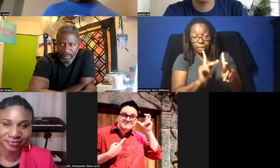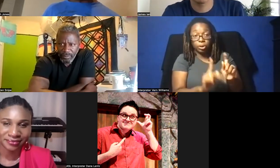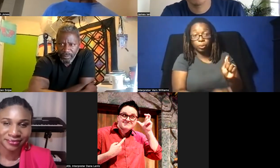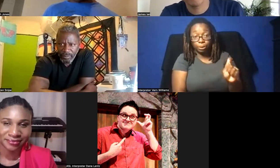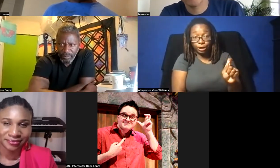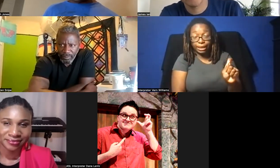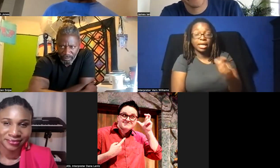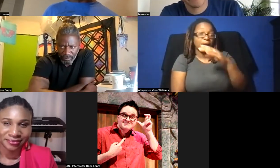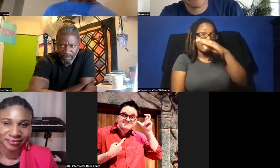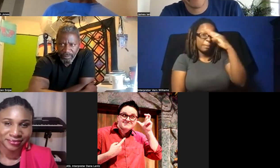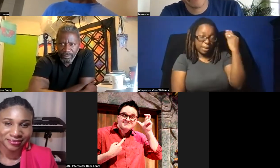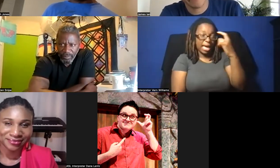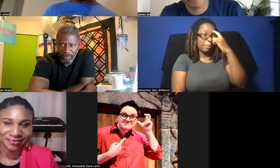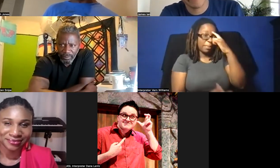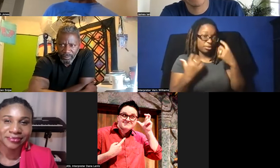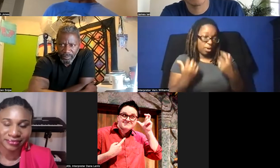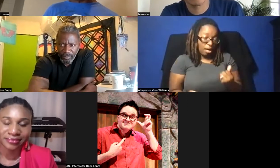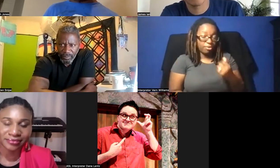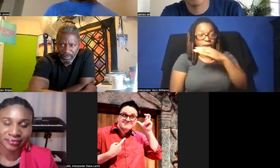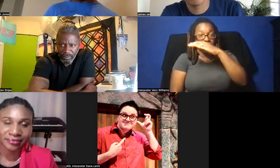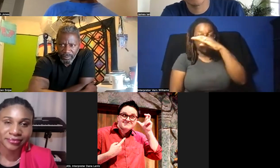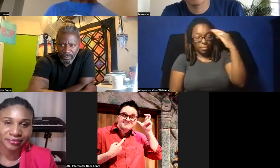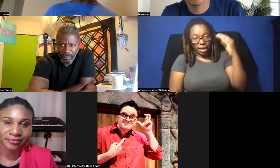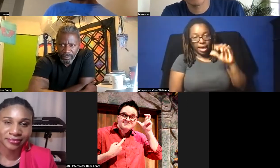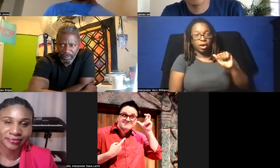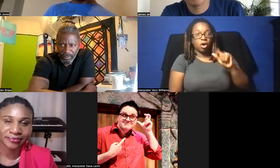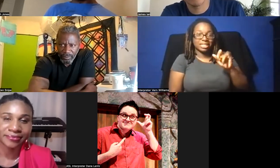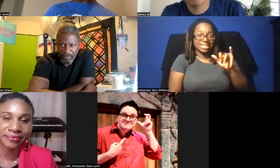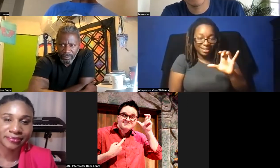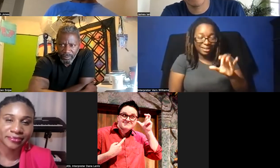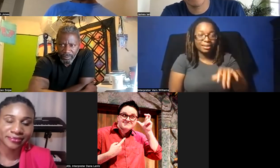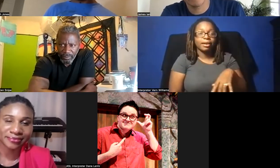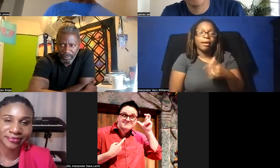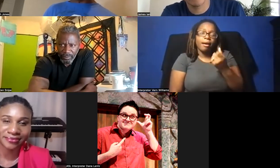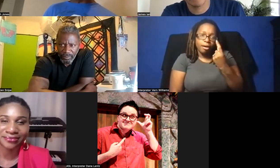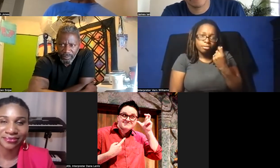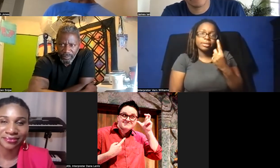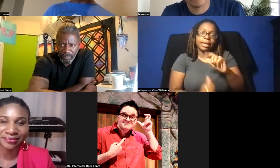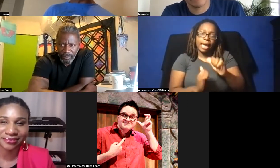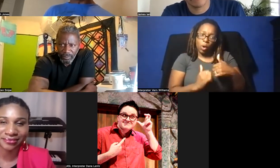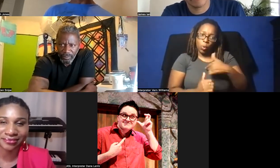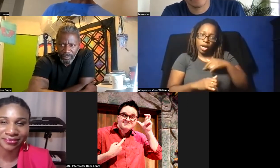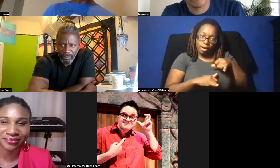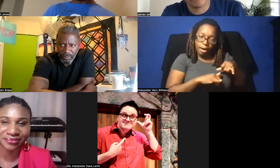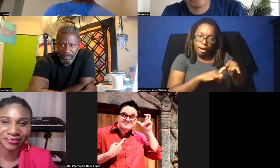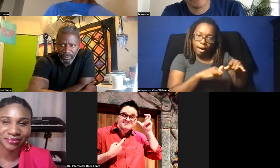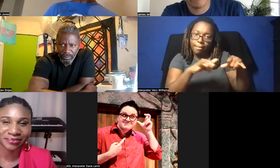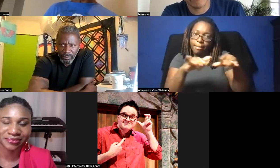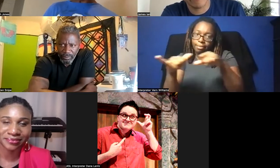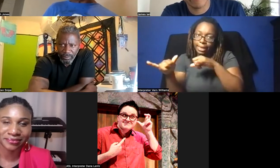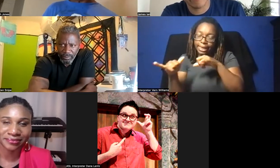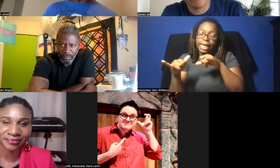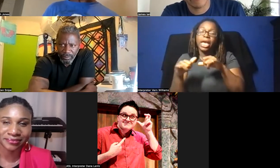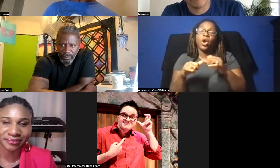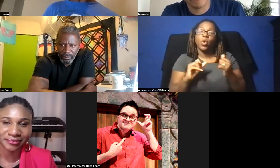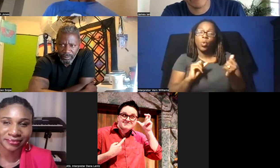mental health, Black autistic, and understand that the commonality in all of our humanity is that we are eagerly